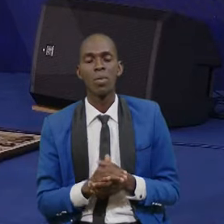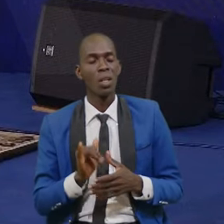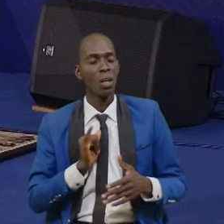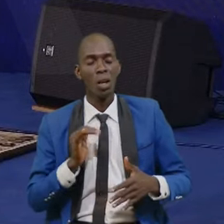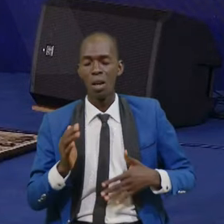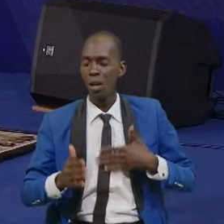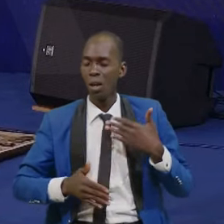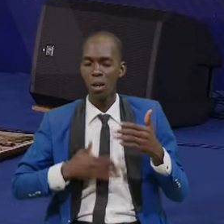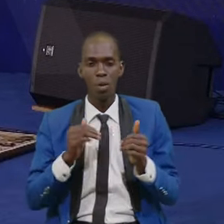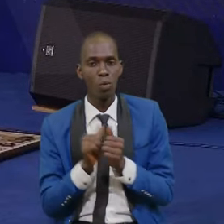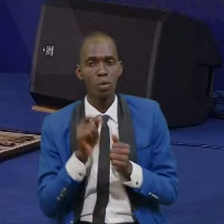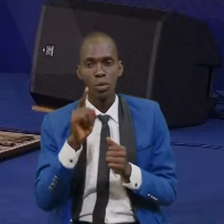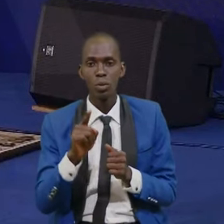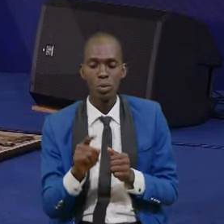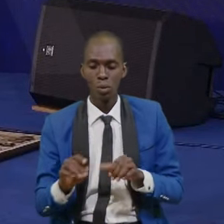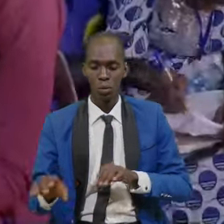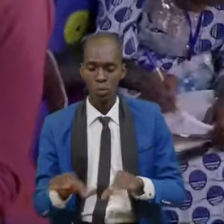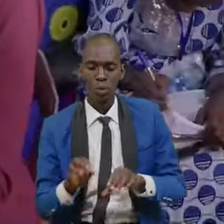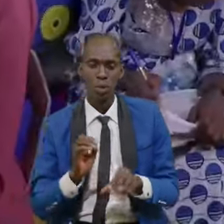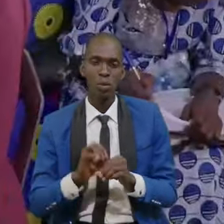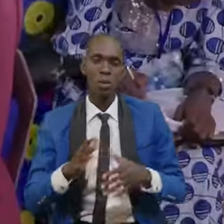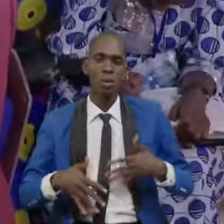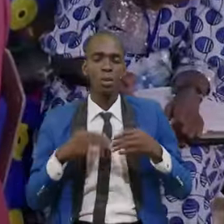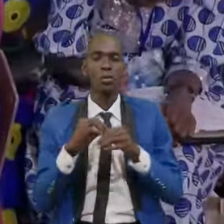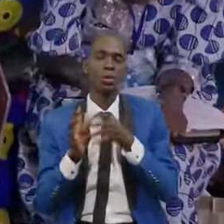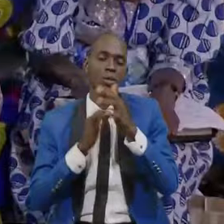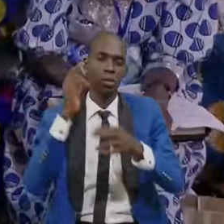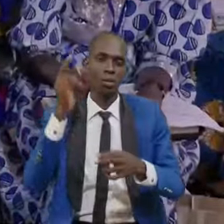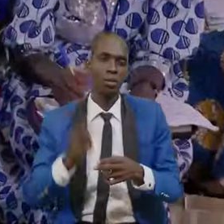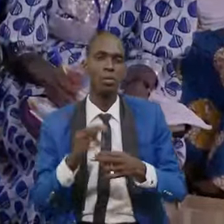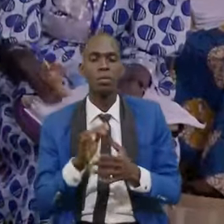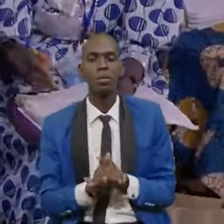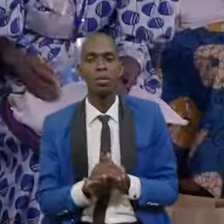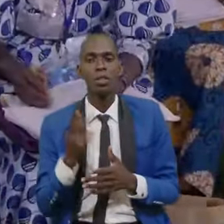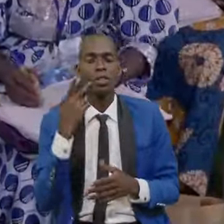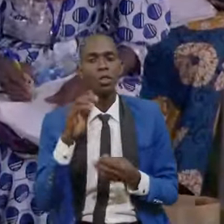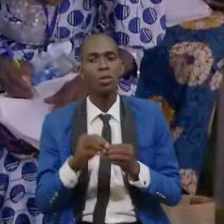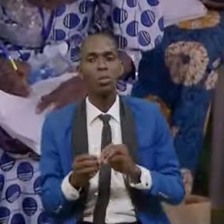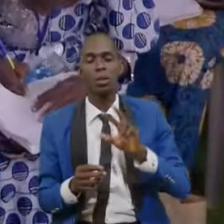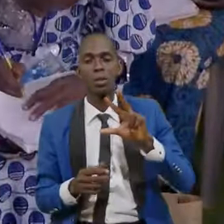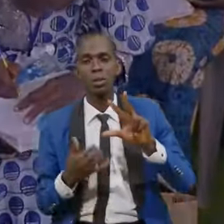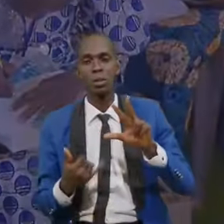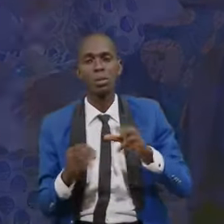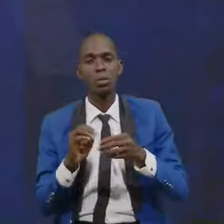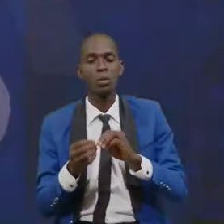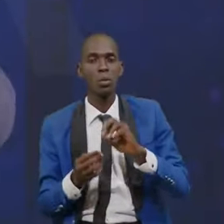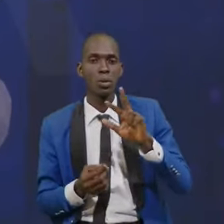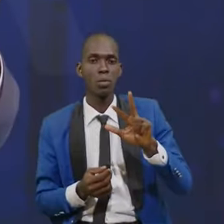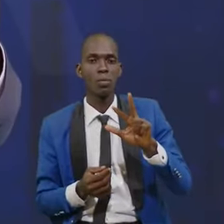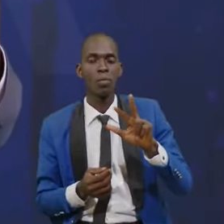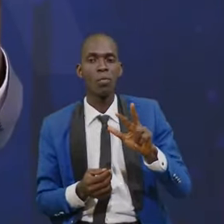rejoice with you. Performance in your life in Jesus' name. Look at number three here. Number three is